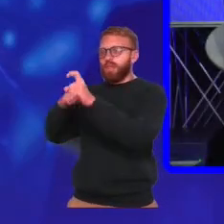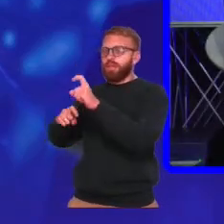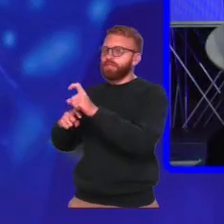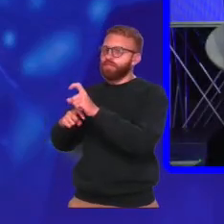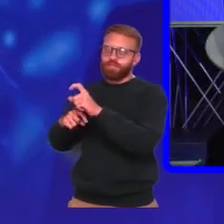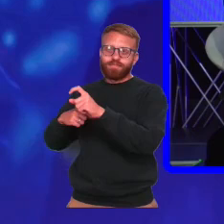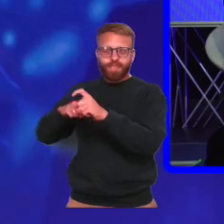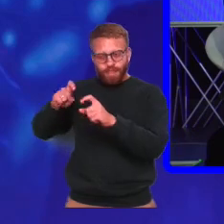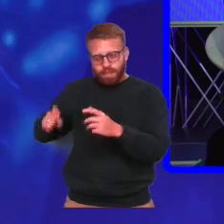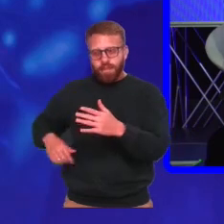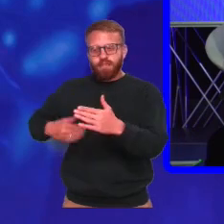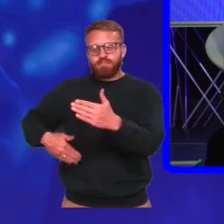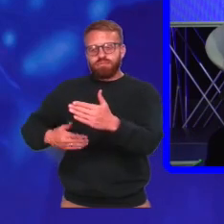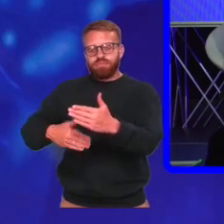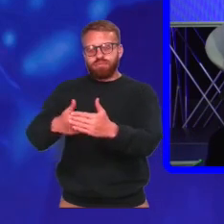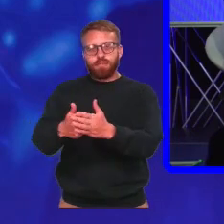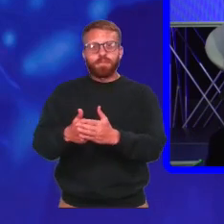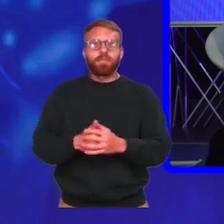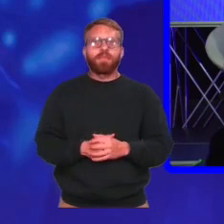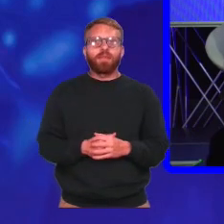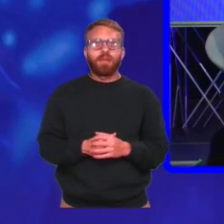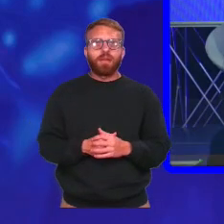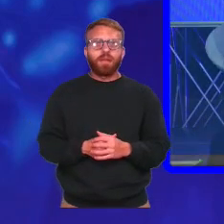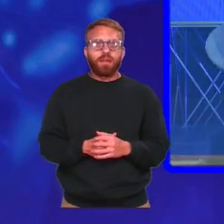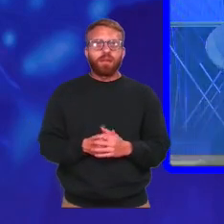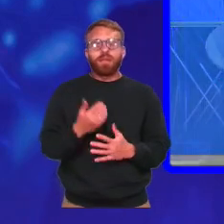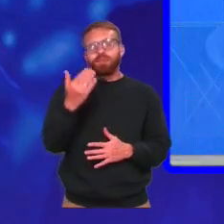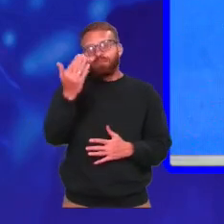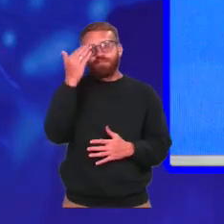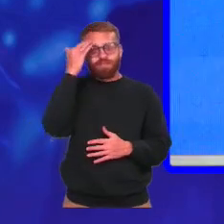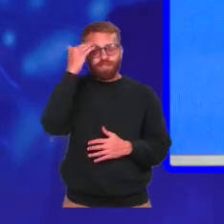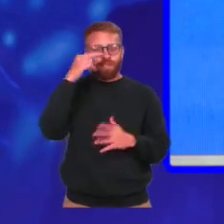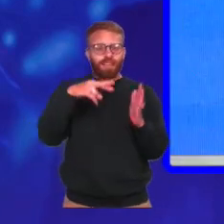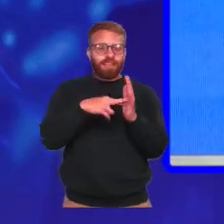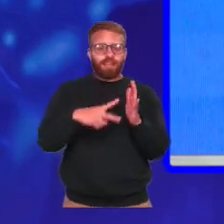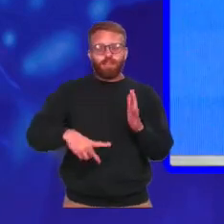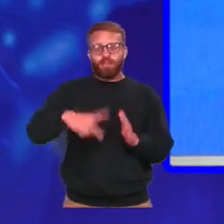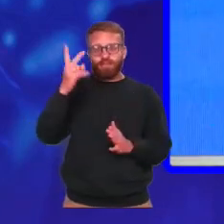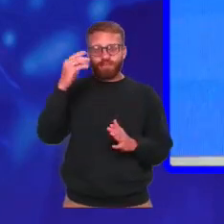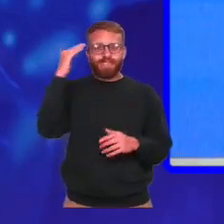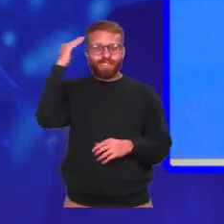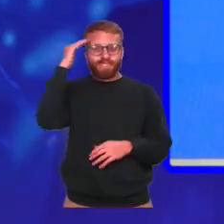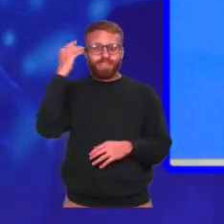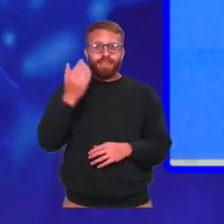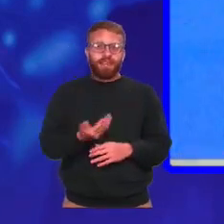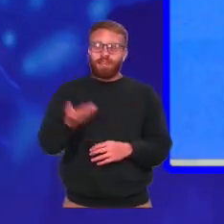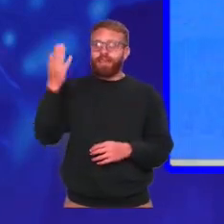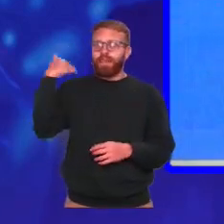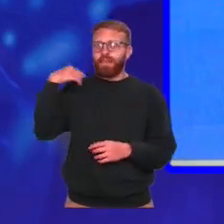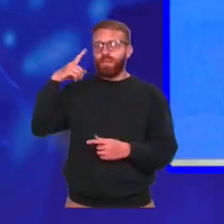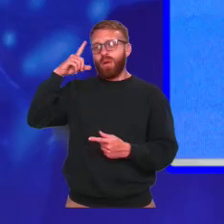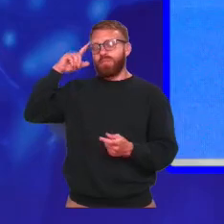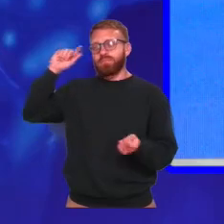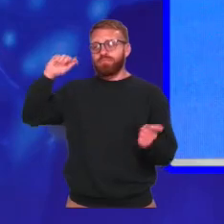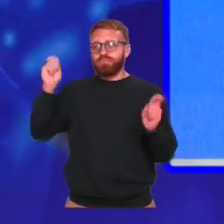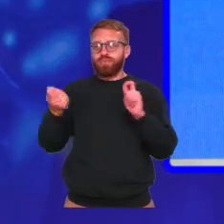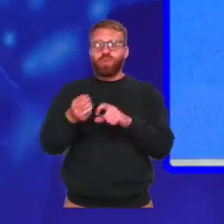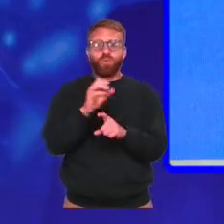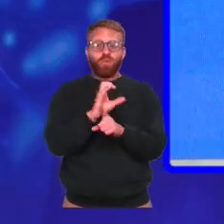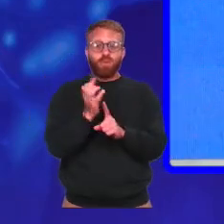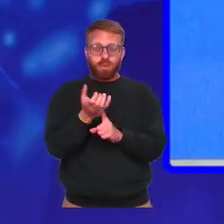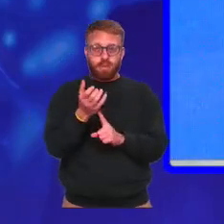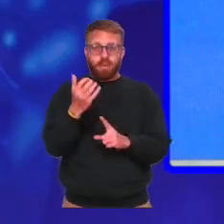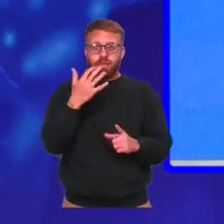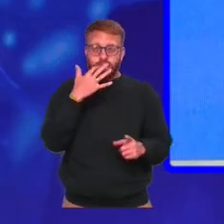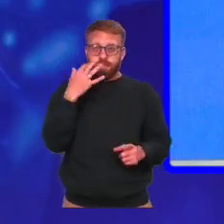because I think there's the technology, but if you take a step back, it's a big cultural change, right? PlayStation has been successful for